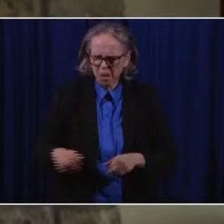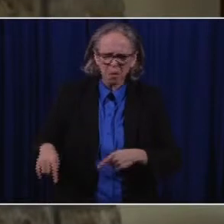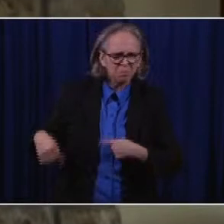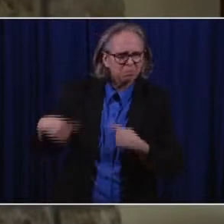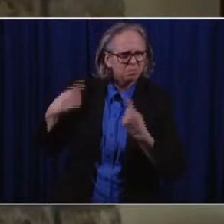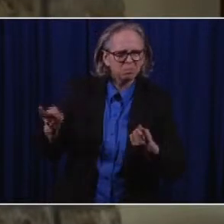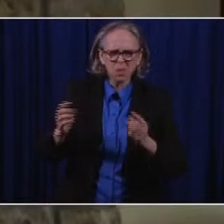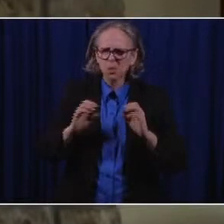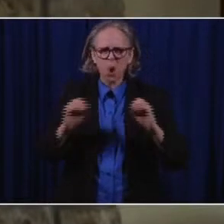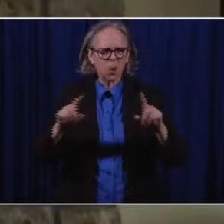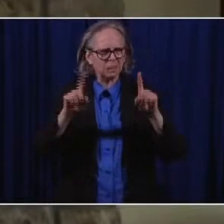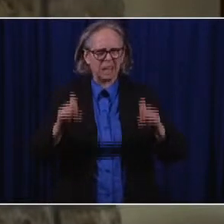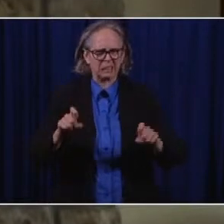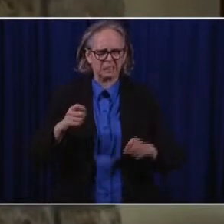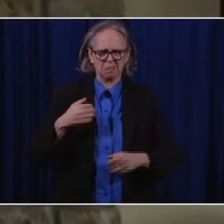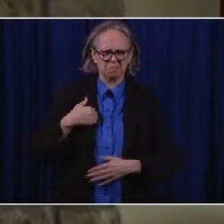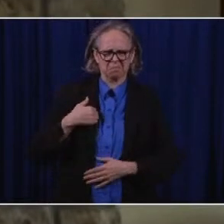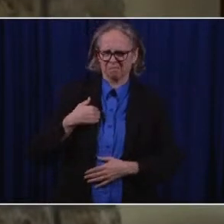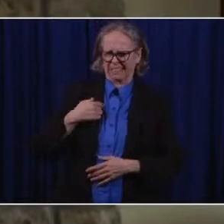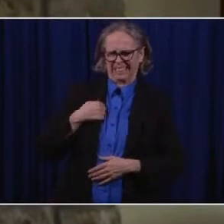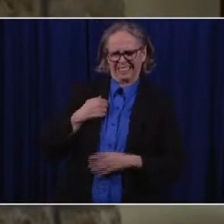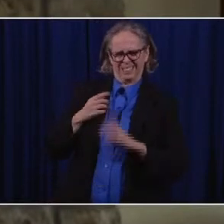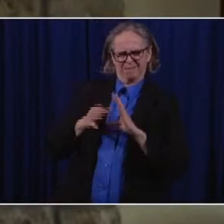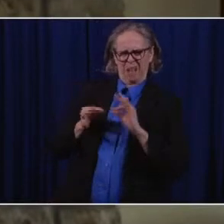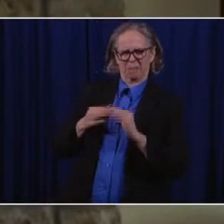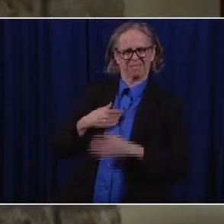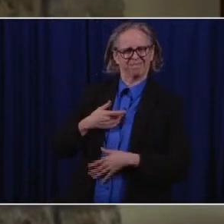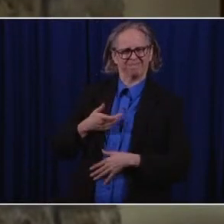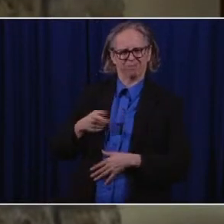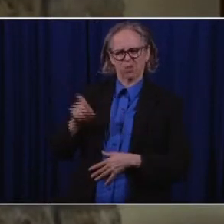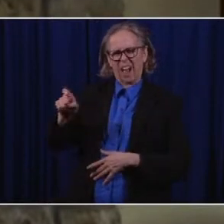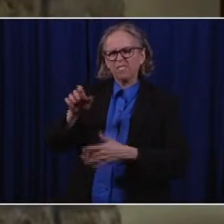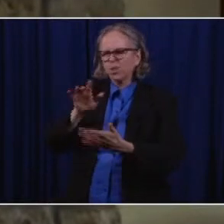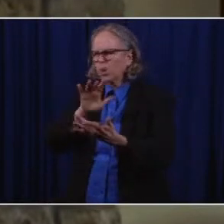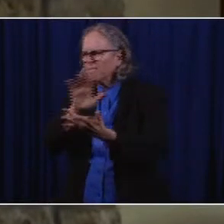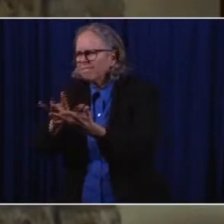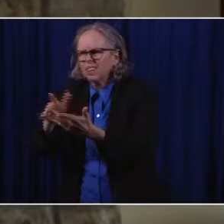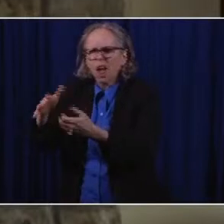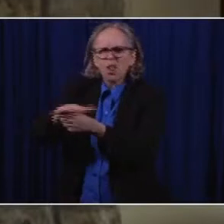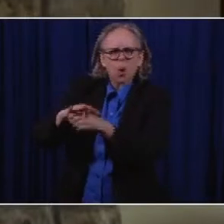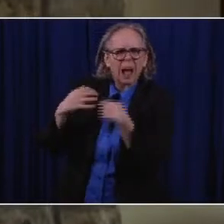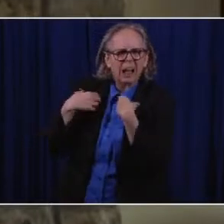are open to go anywhere. And in fact, want to.